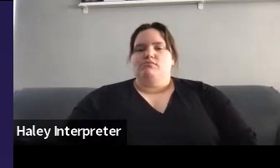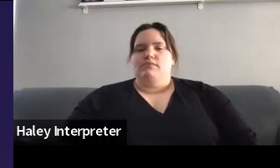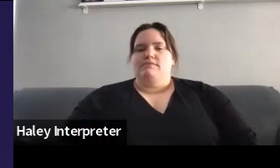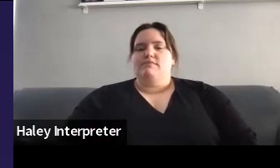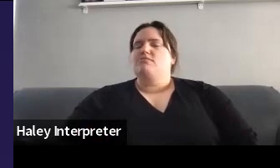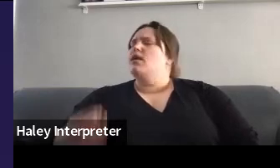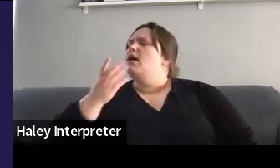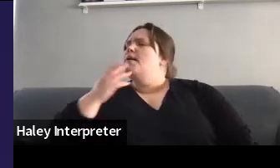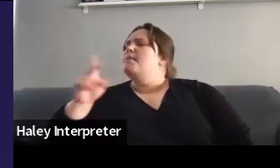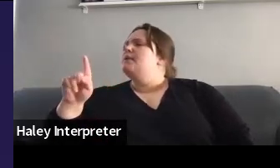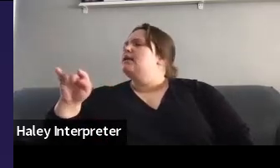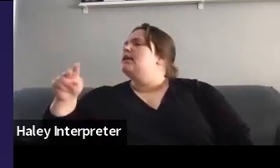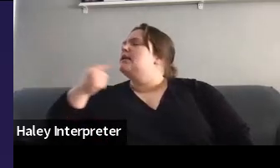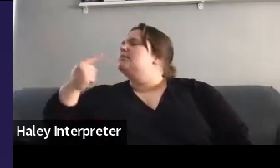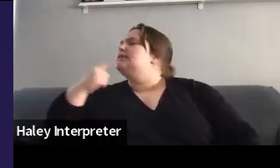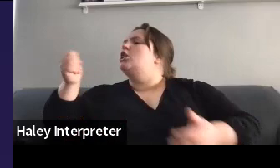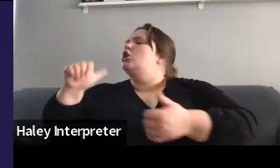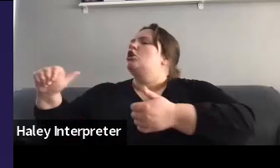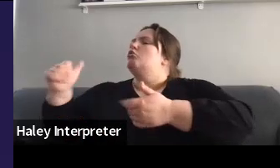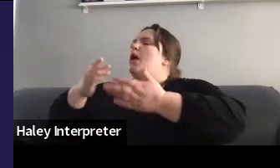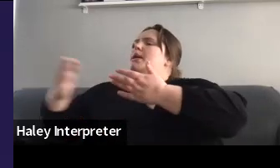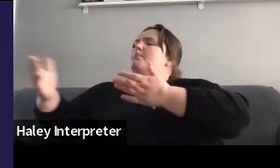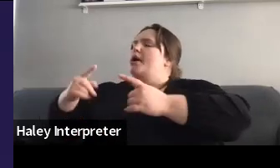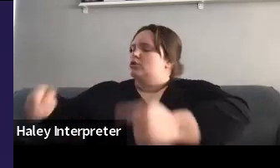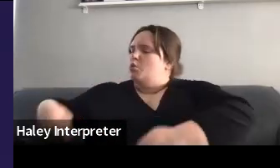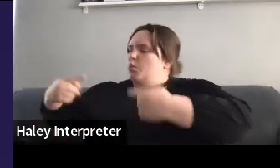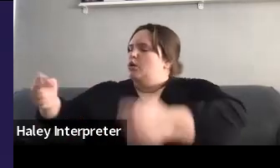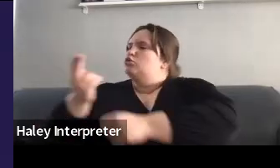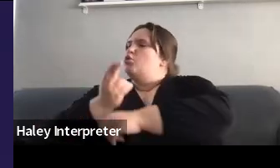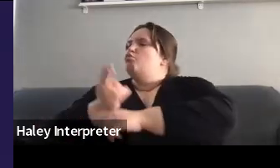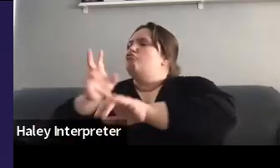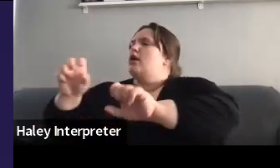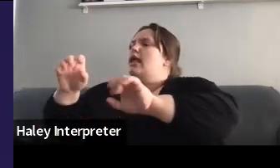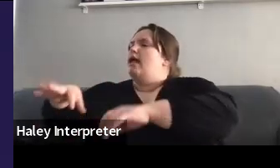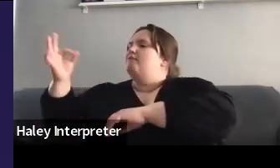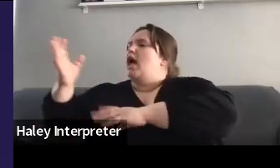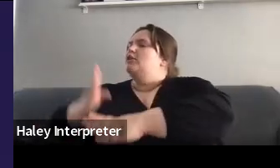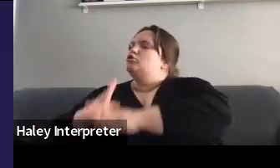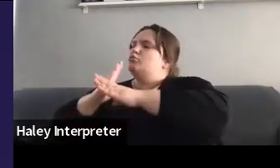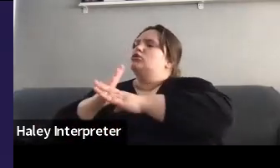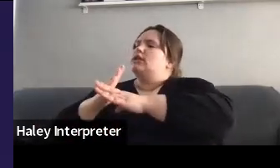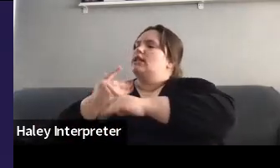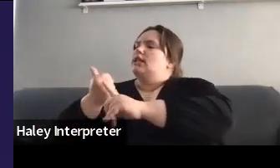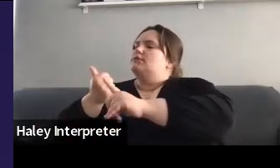Kimberly said, are there any products that a wheelchair user can find to protect themselves from dogs when walking?